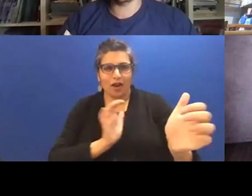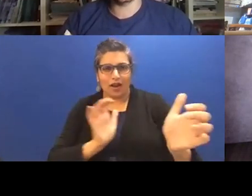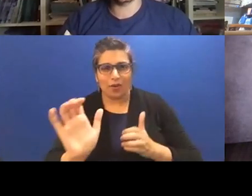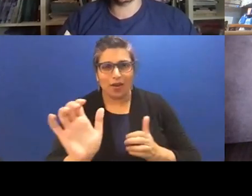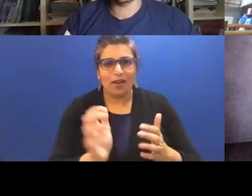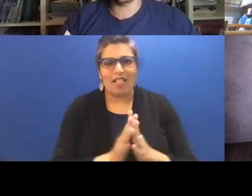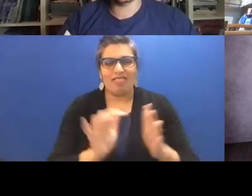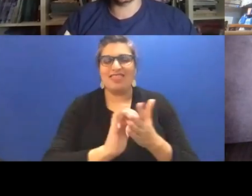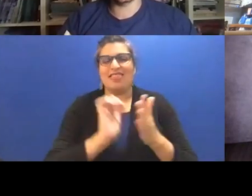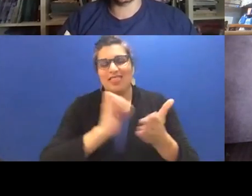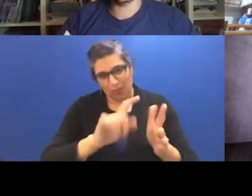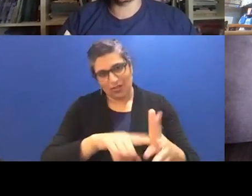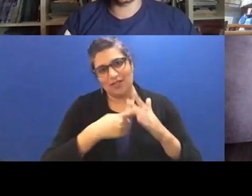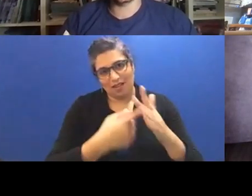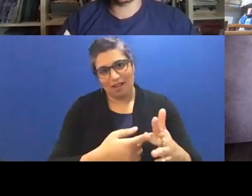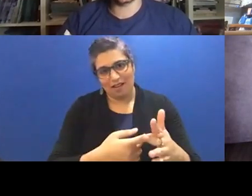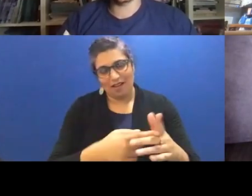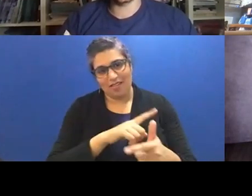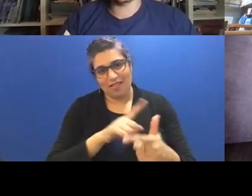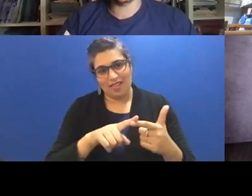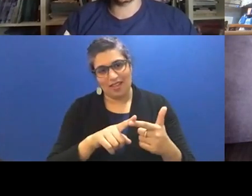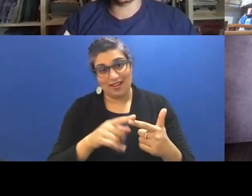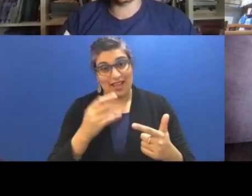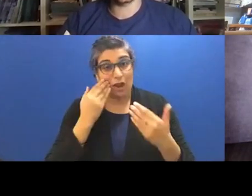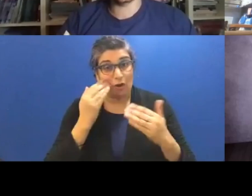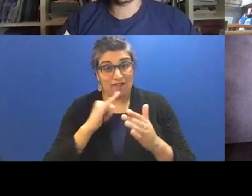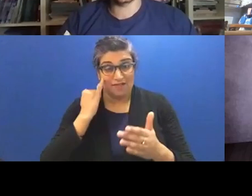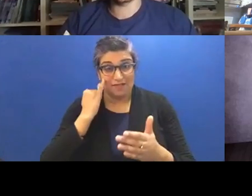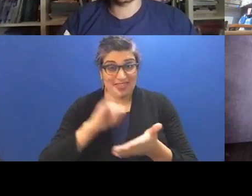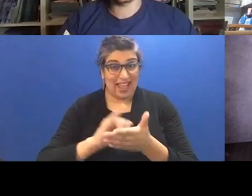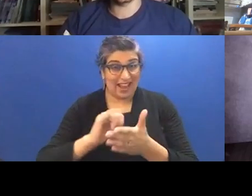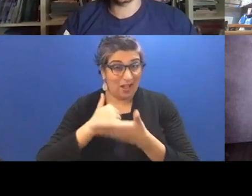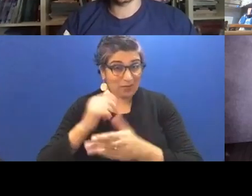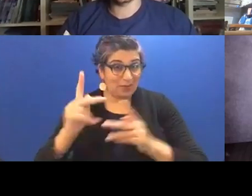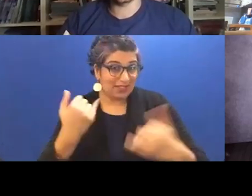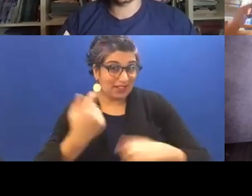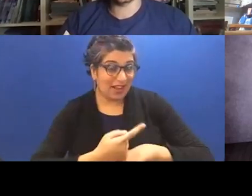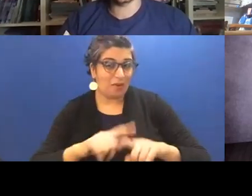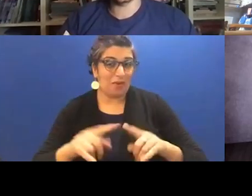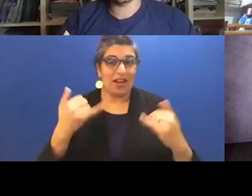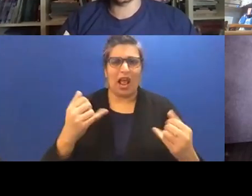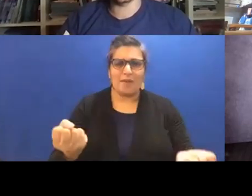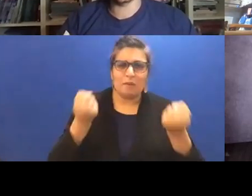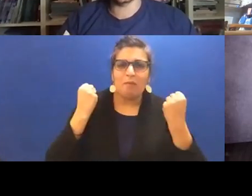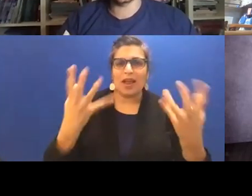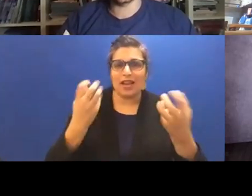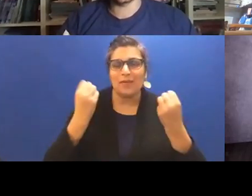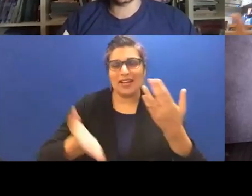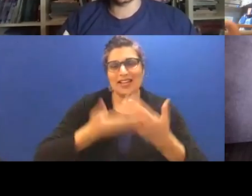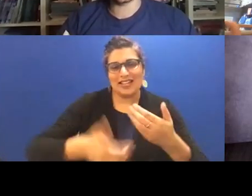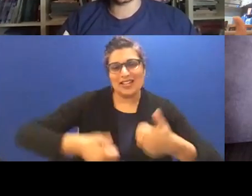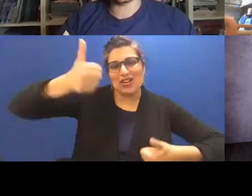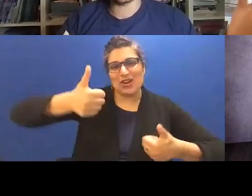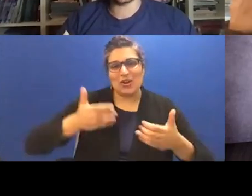kind of the beginning of how it happened. And I don't know if that's helpful to people today, but you know, I know there's now so many easier kind of